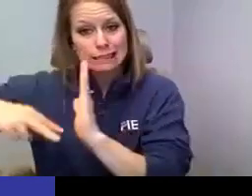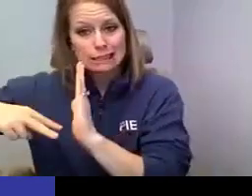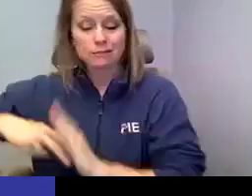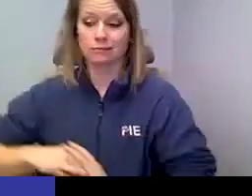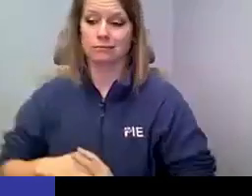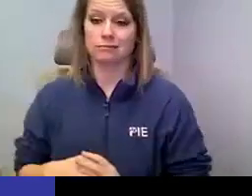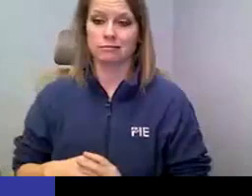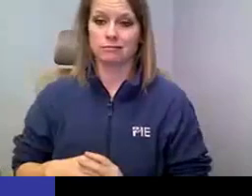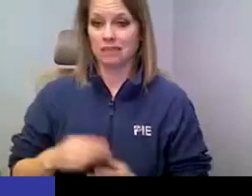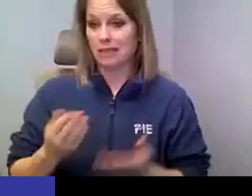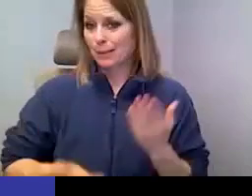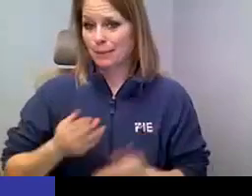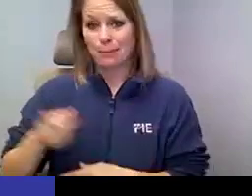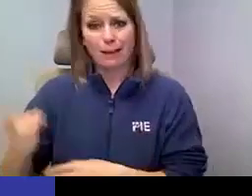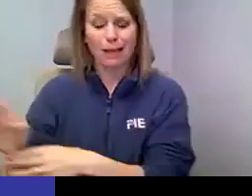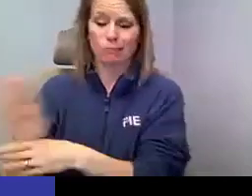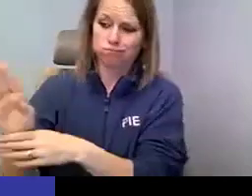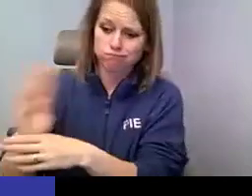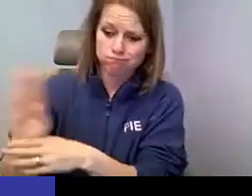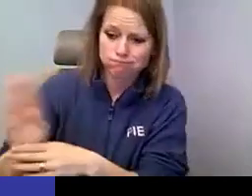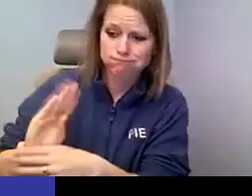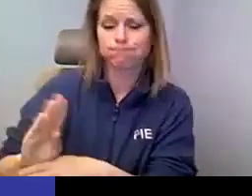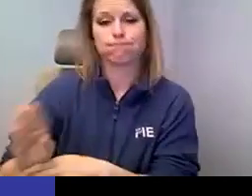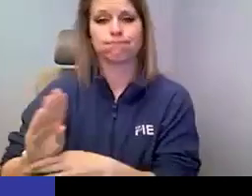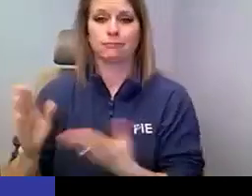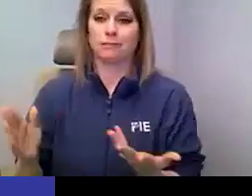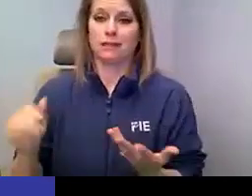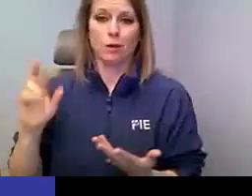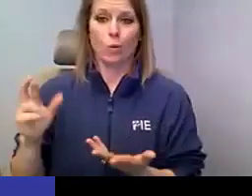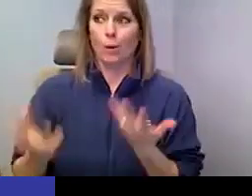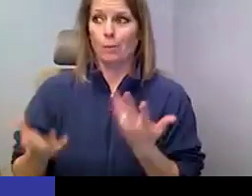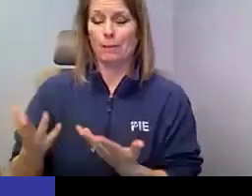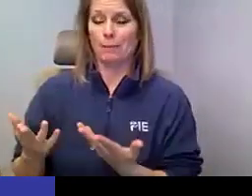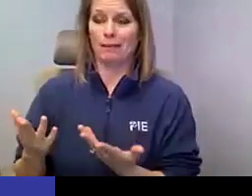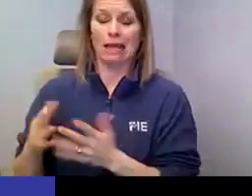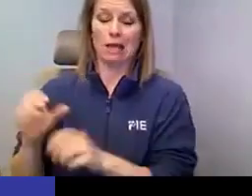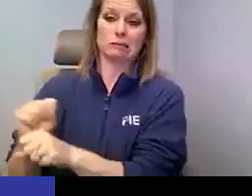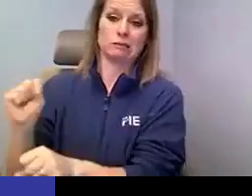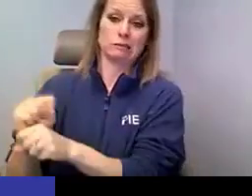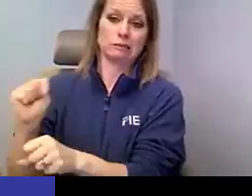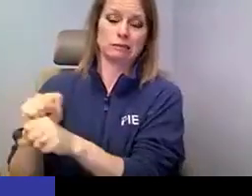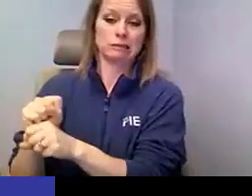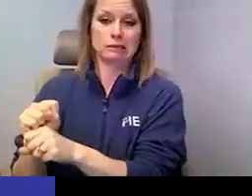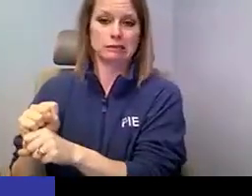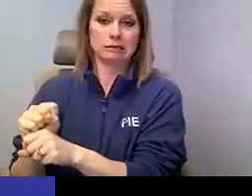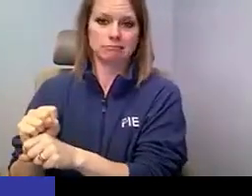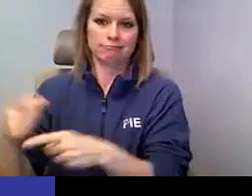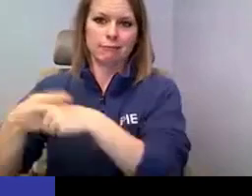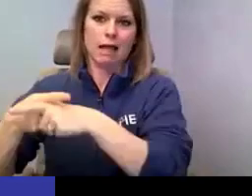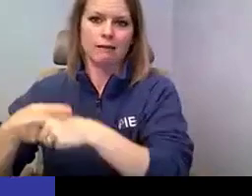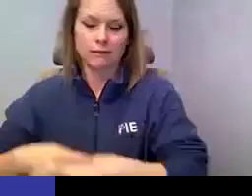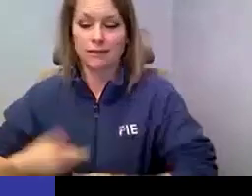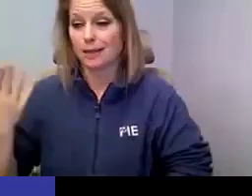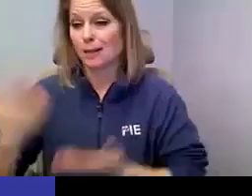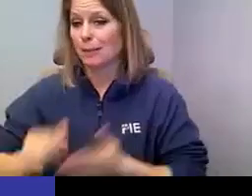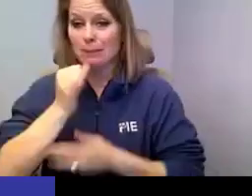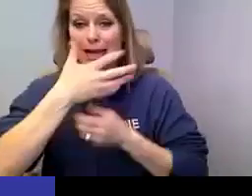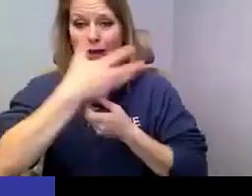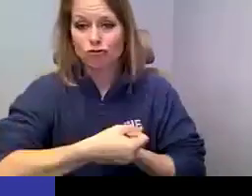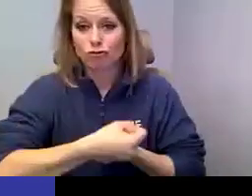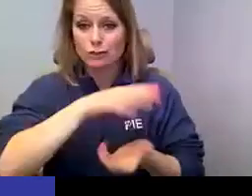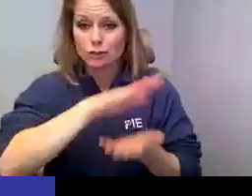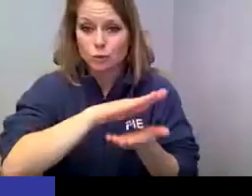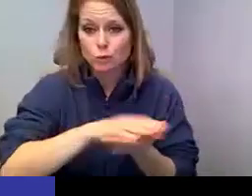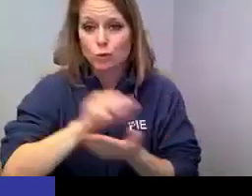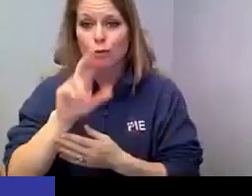They might be too busy or just exhausted from making ends meet to support their family. They might be distrustful of the school or the district